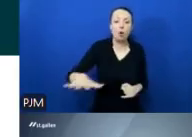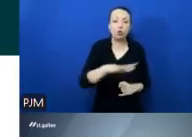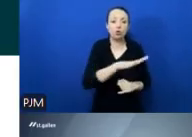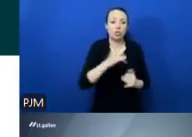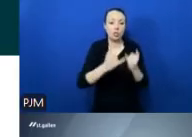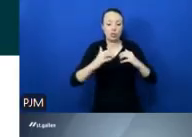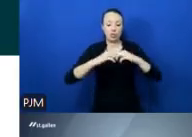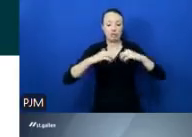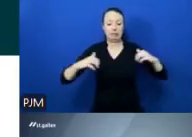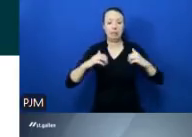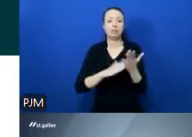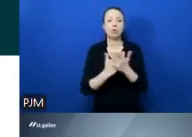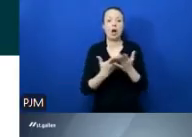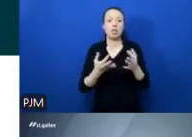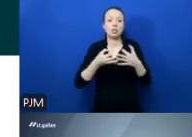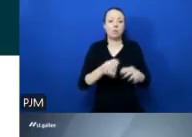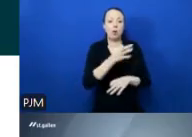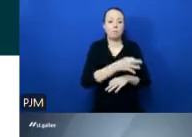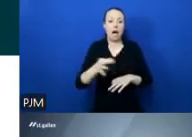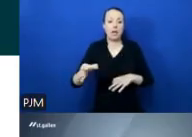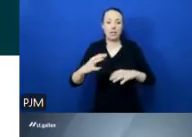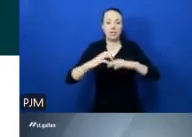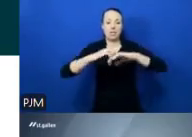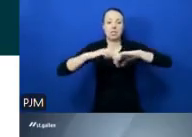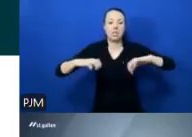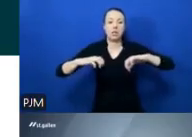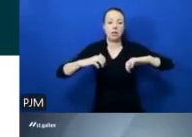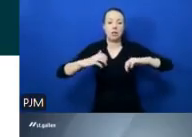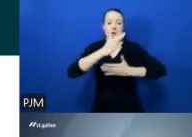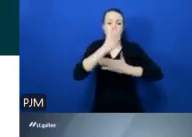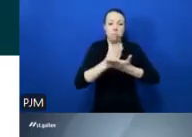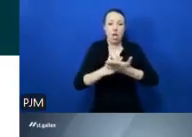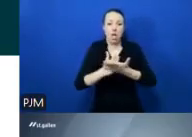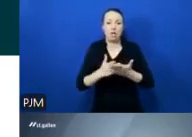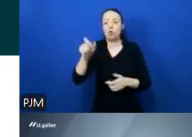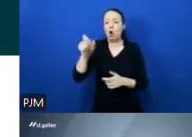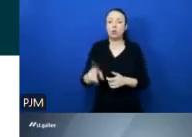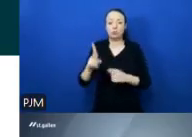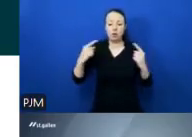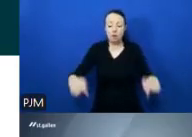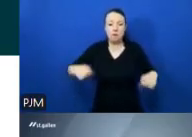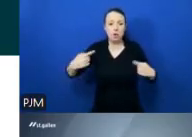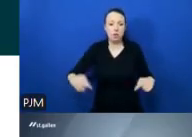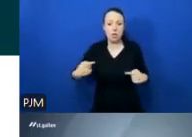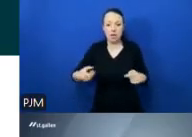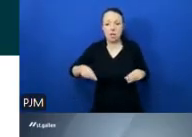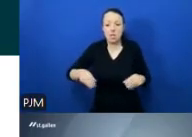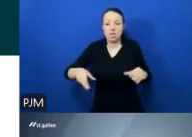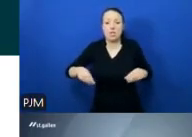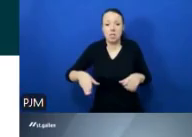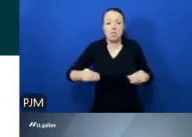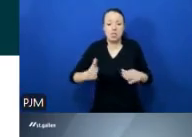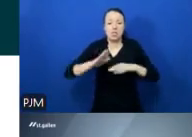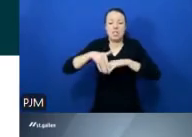surface for example, of the parking spot is not so available for people with disabilities when we compare it to